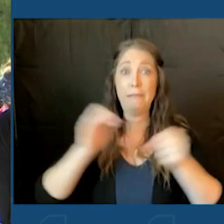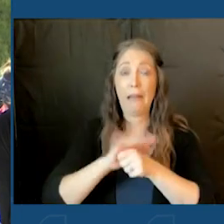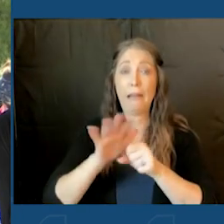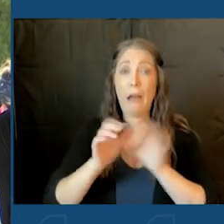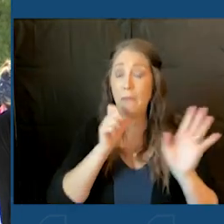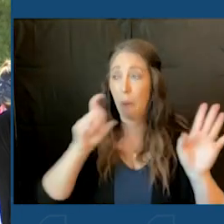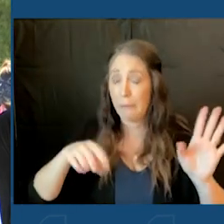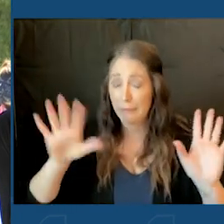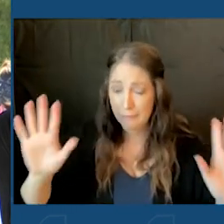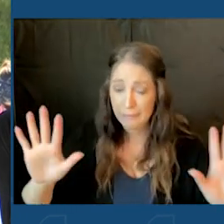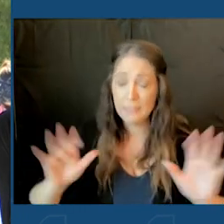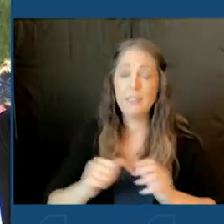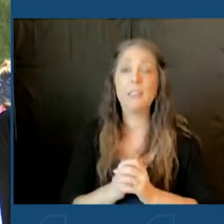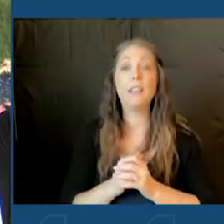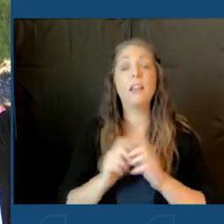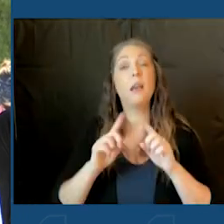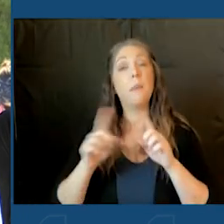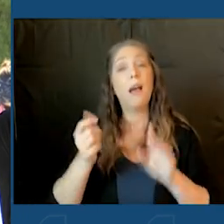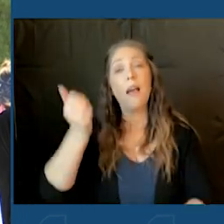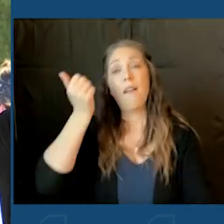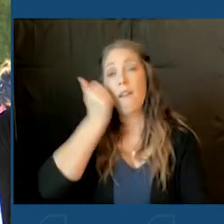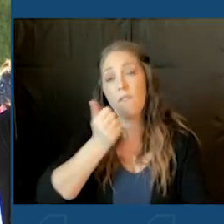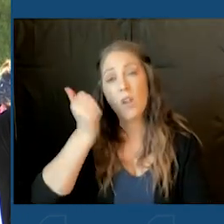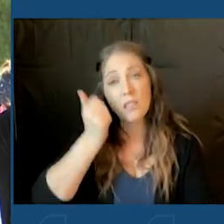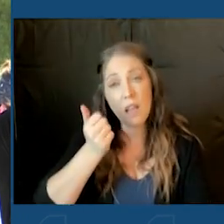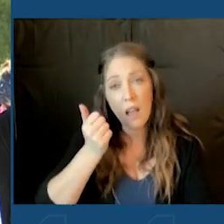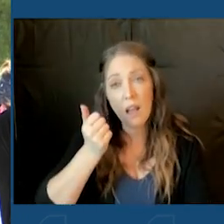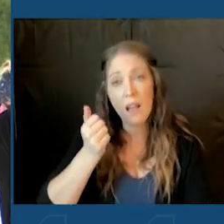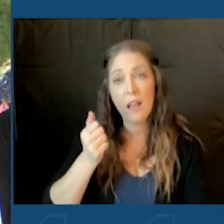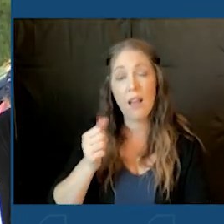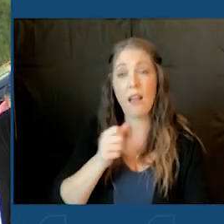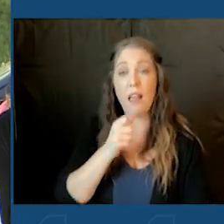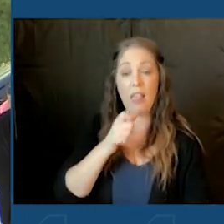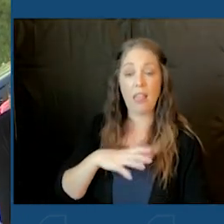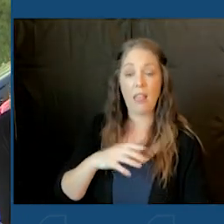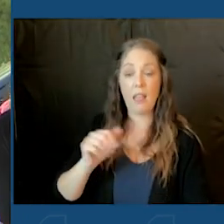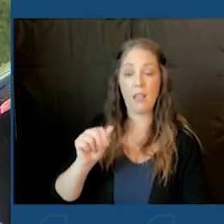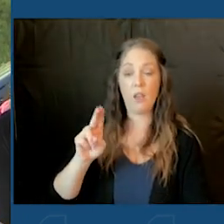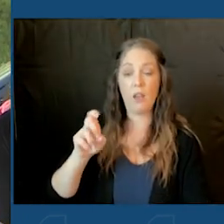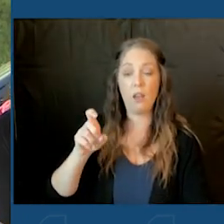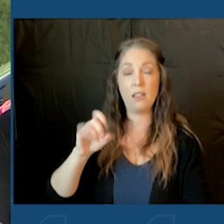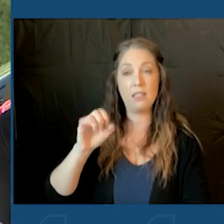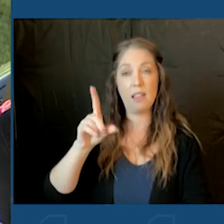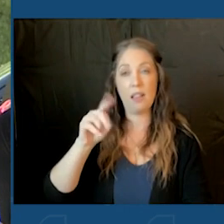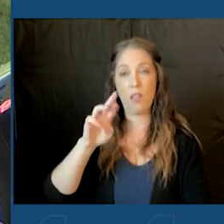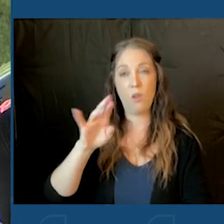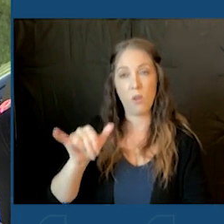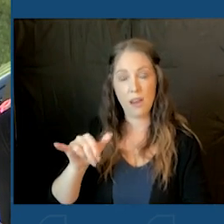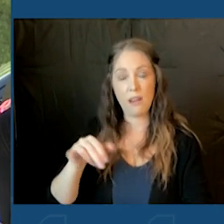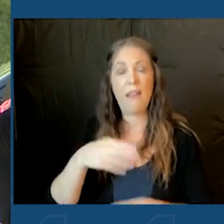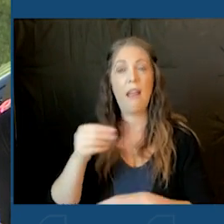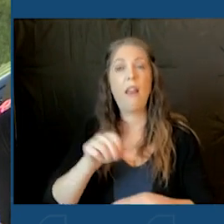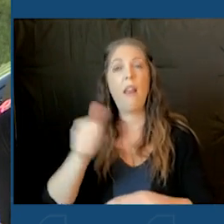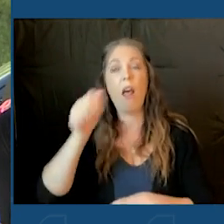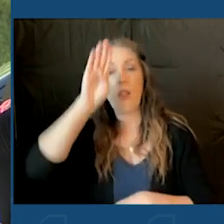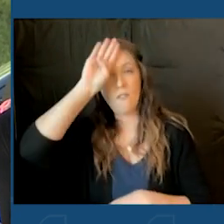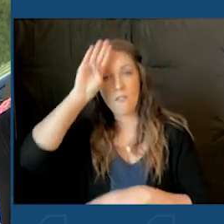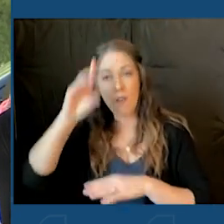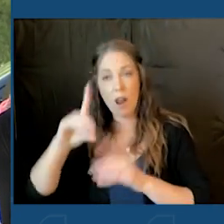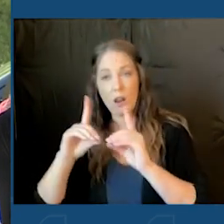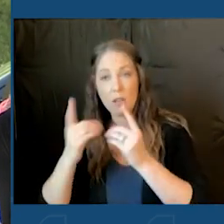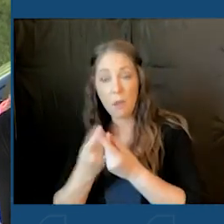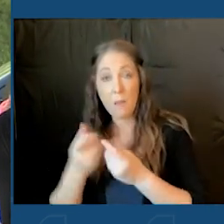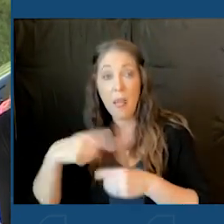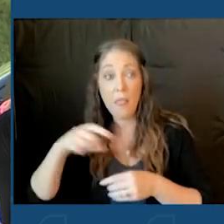meals. But every single day, the Ladies Auxiliary from Napanock and other fire departments here have been preparing 500